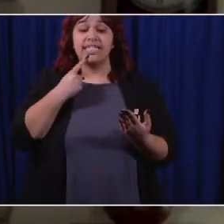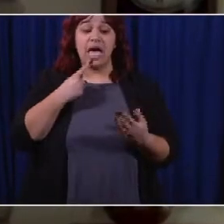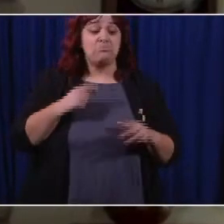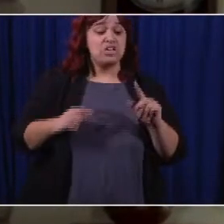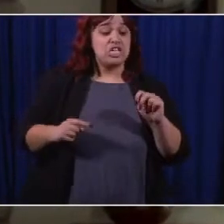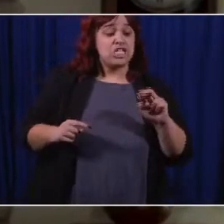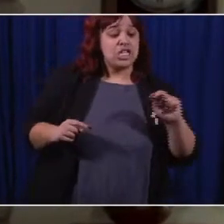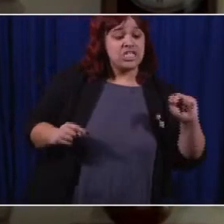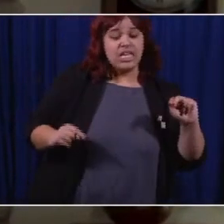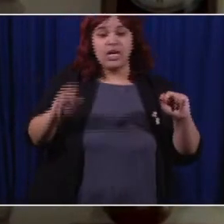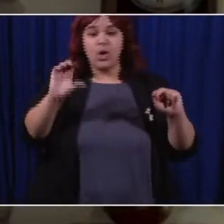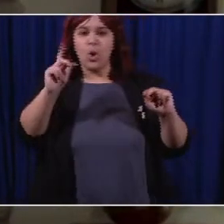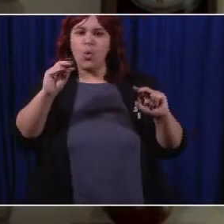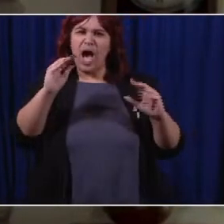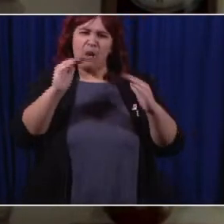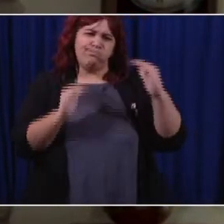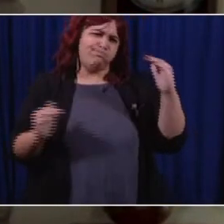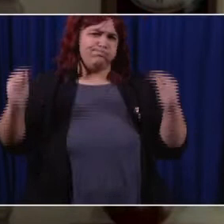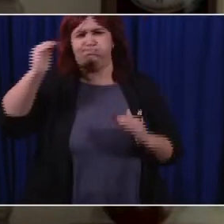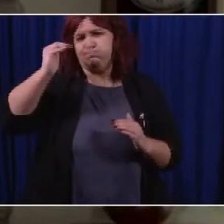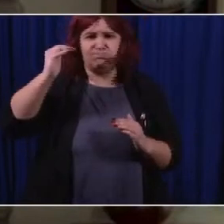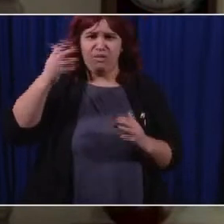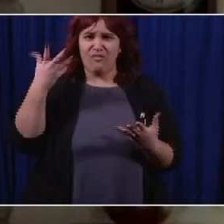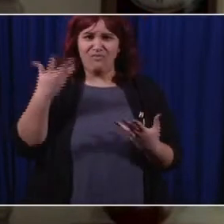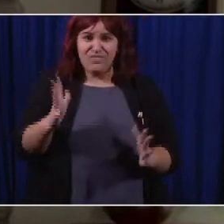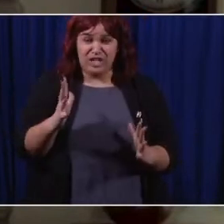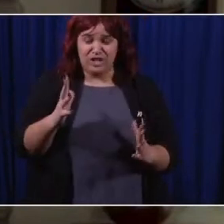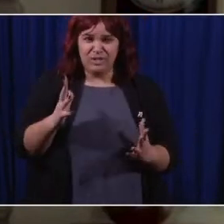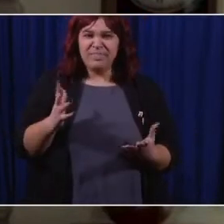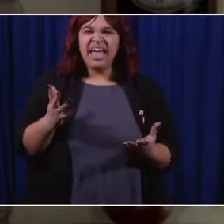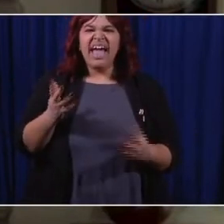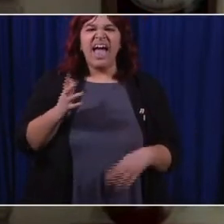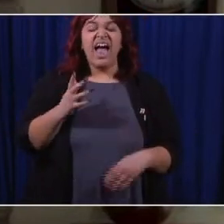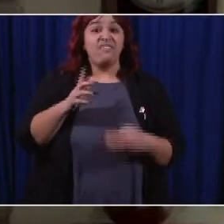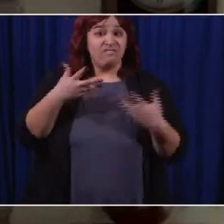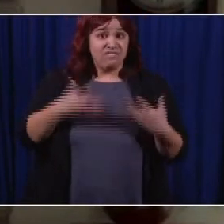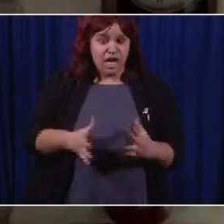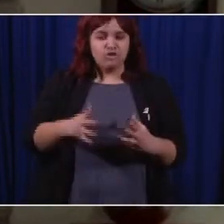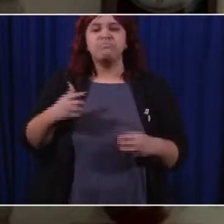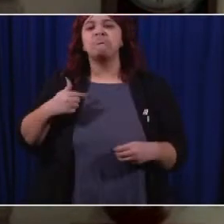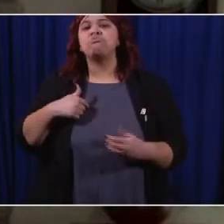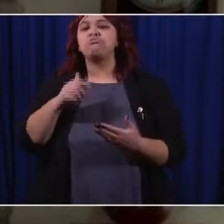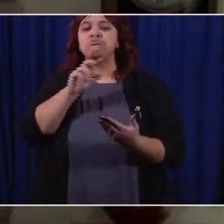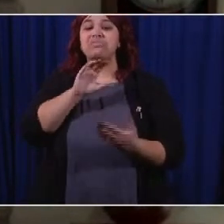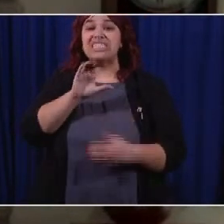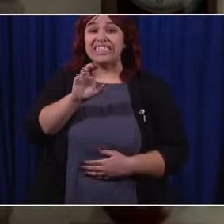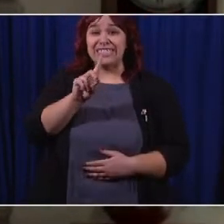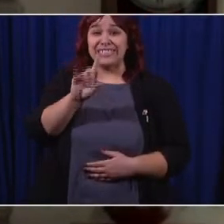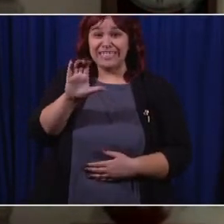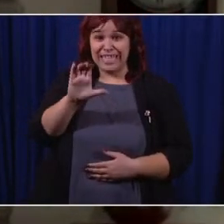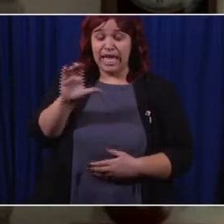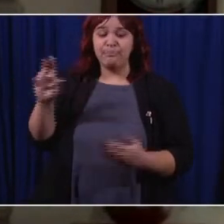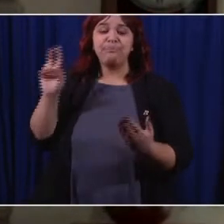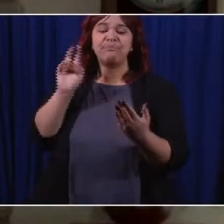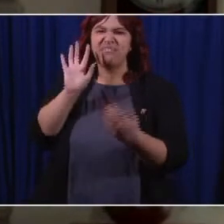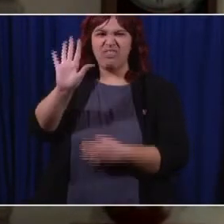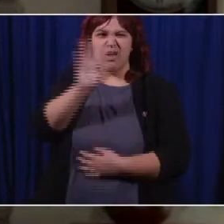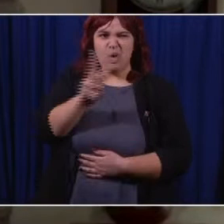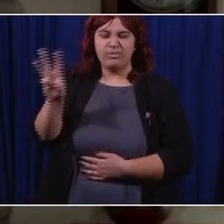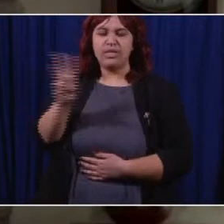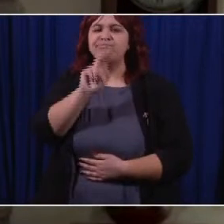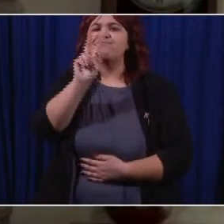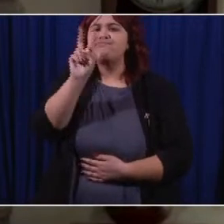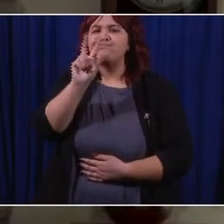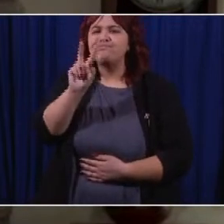per 100,000 people. And then there is another, when I went onto the CDC website, it looks like we're number 5 right now after states